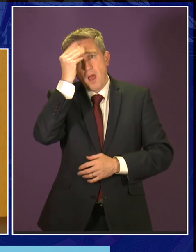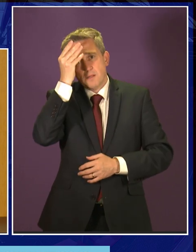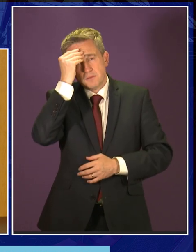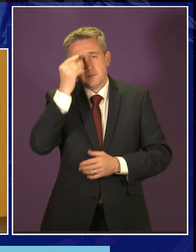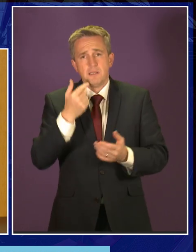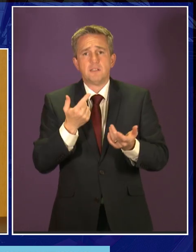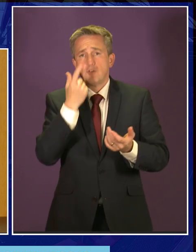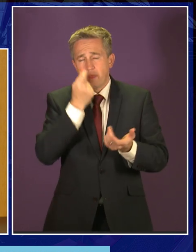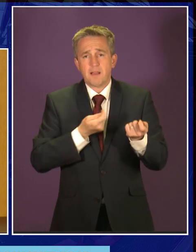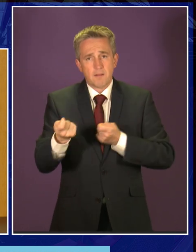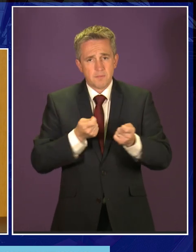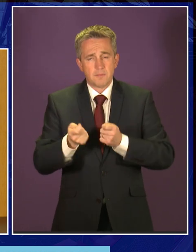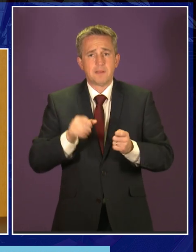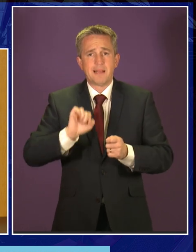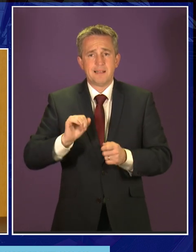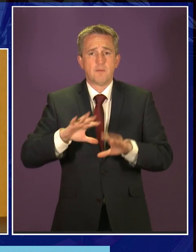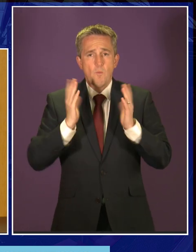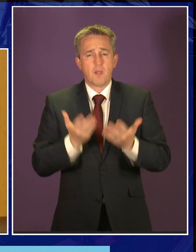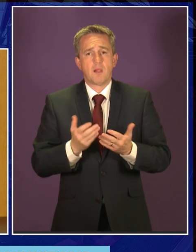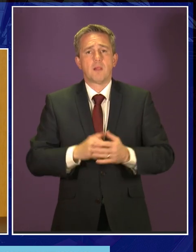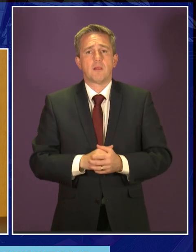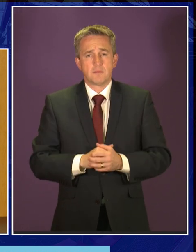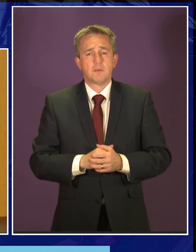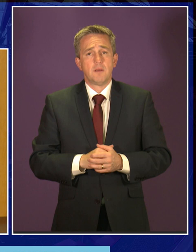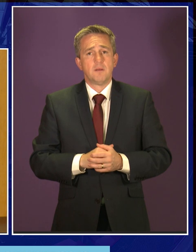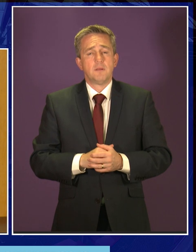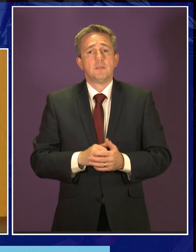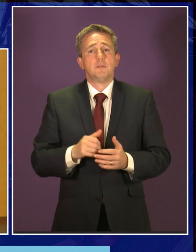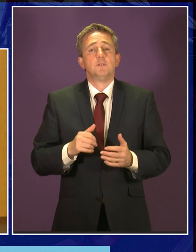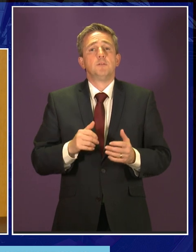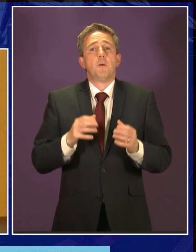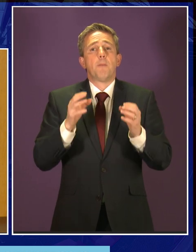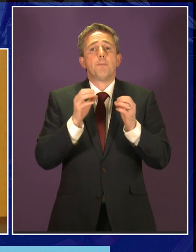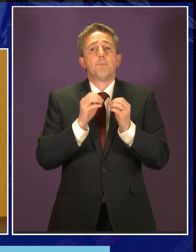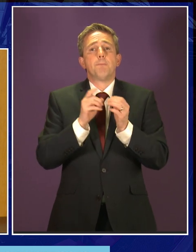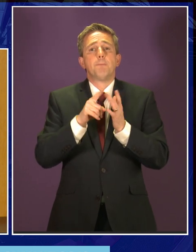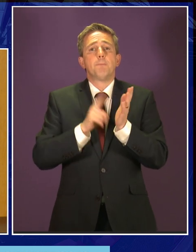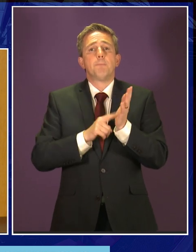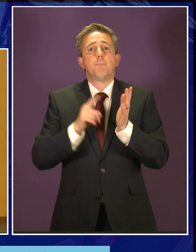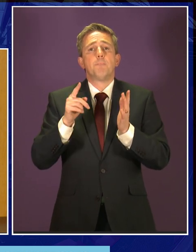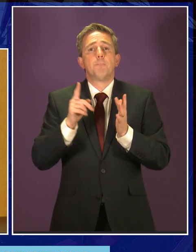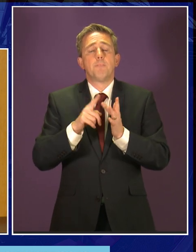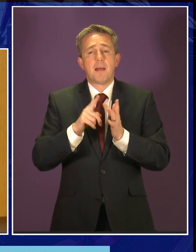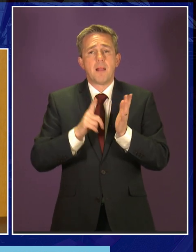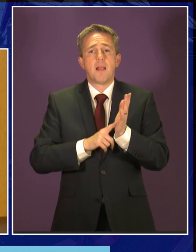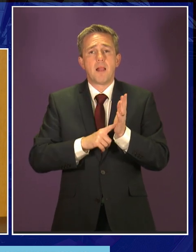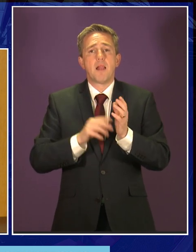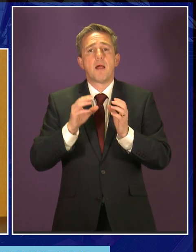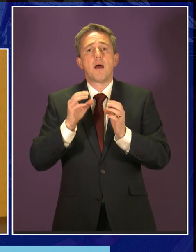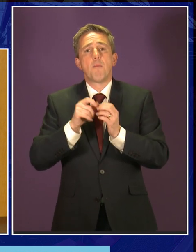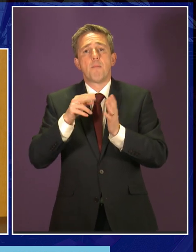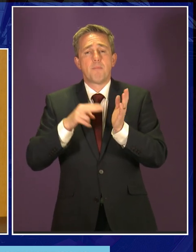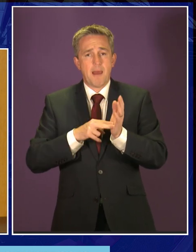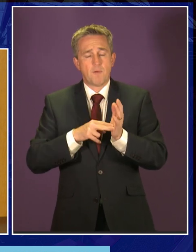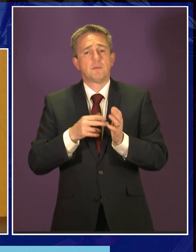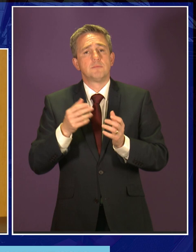of economic life. 21 years now after the Bilbao gave birth to what we now know as the Guggenheim effect,